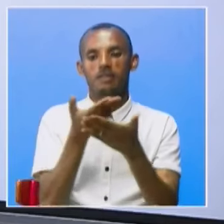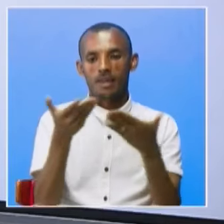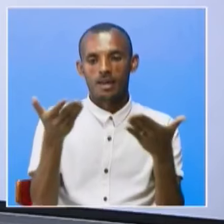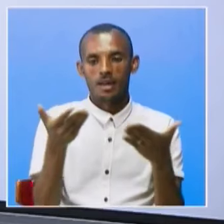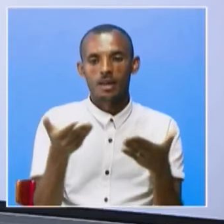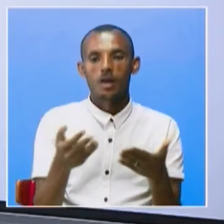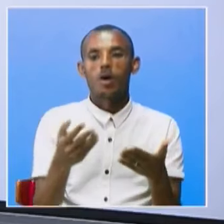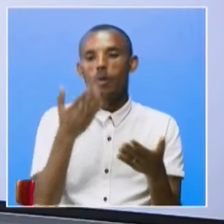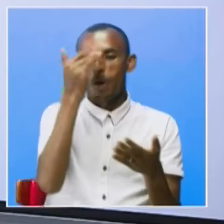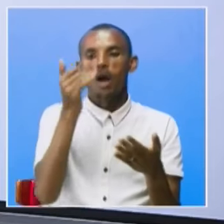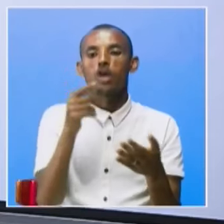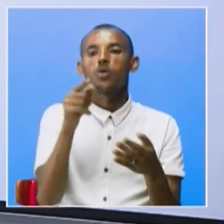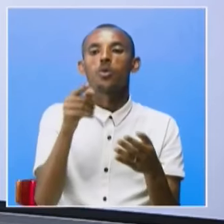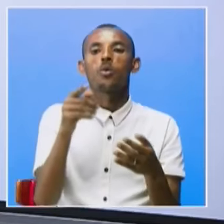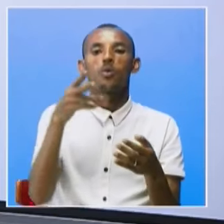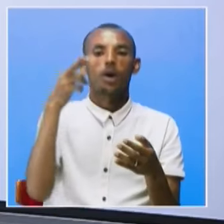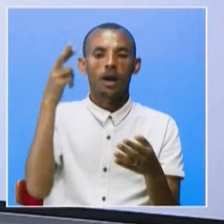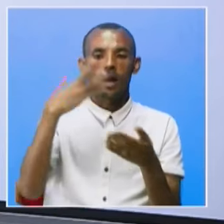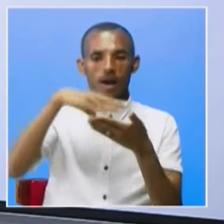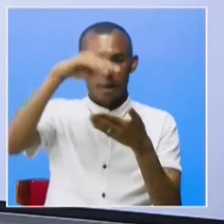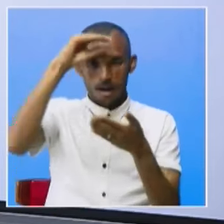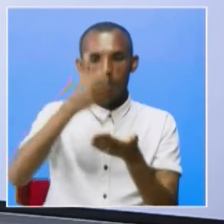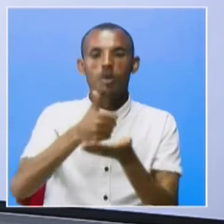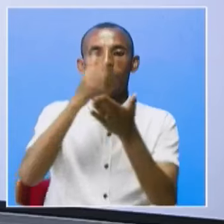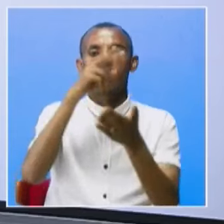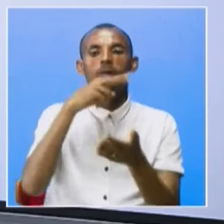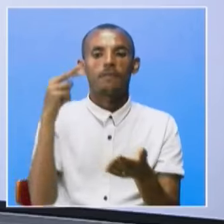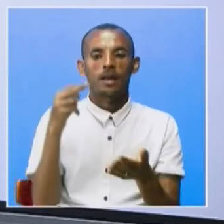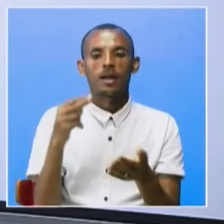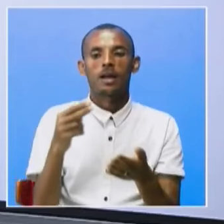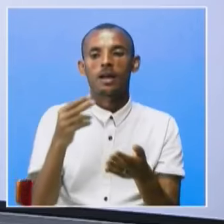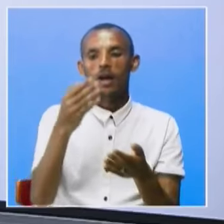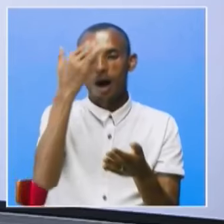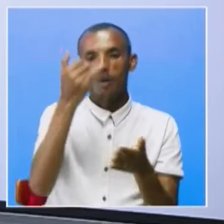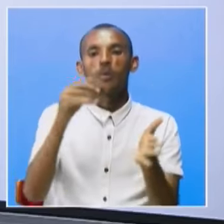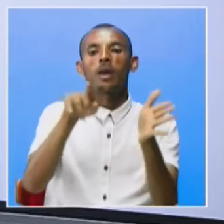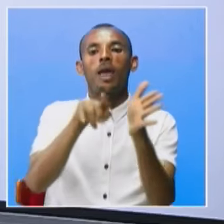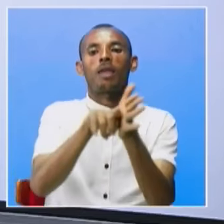were learning about the modal auxiliaries? How were we making them negative?